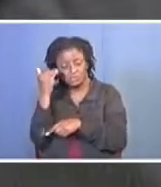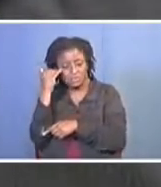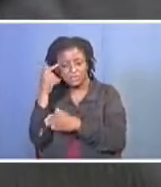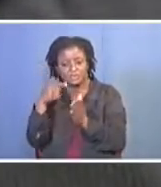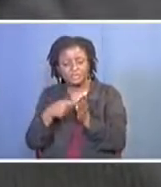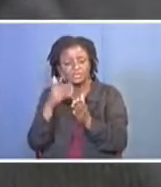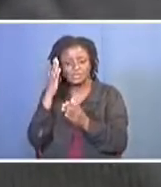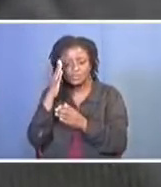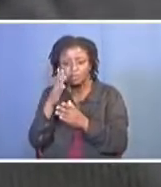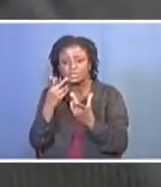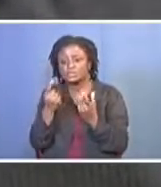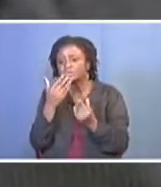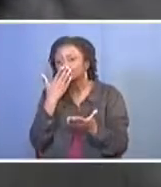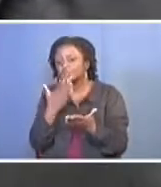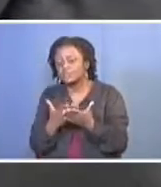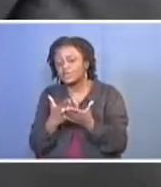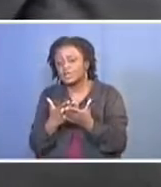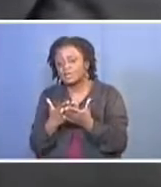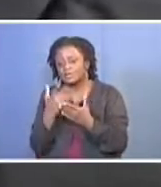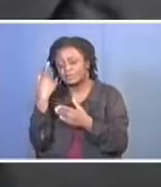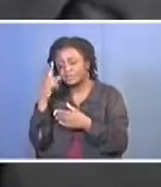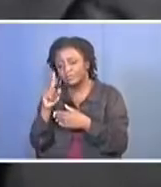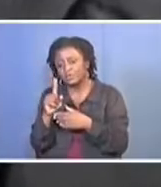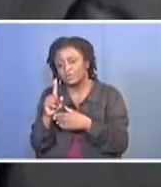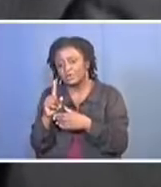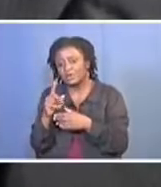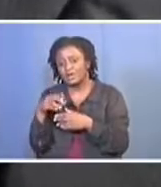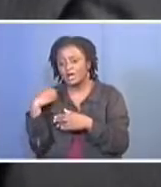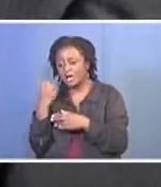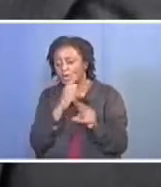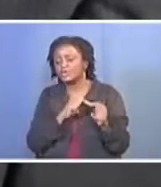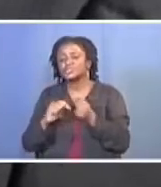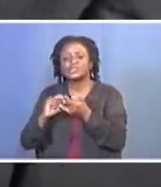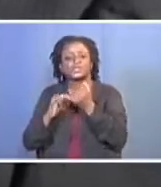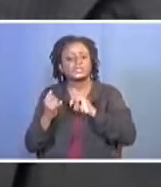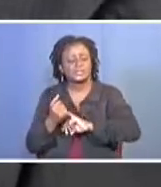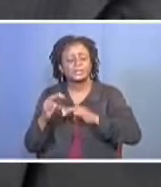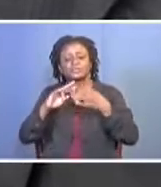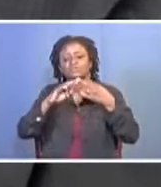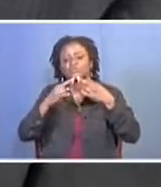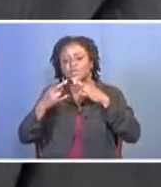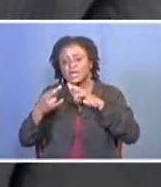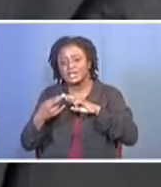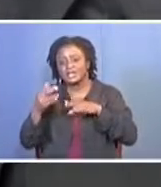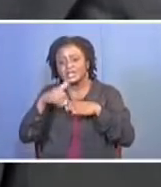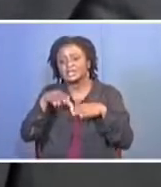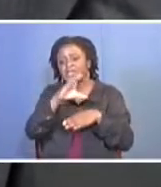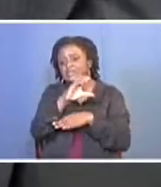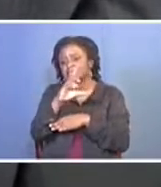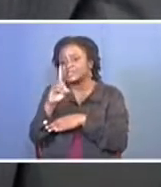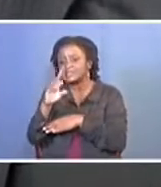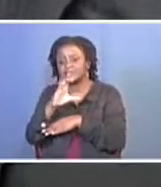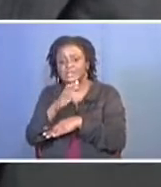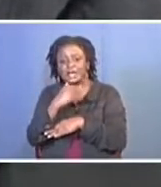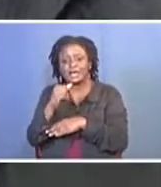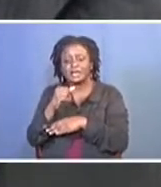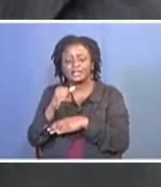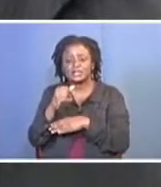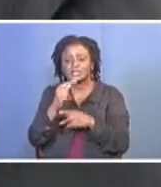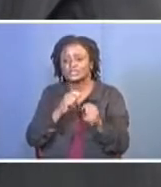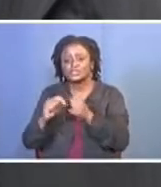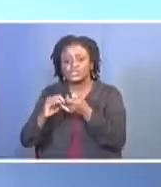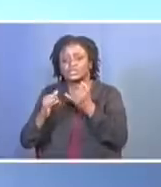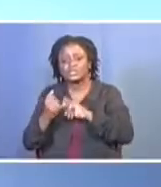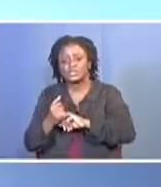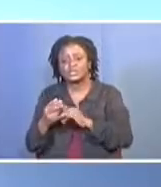to bode positively for our tourism rating in terms of CDC and the tourism bookings moving